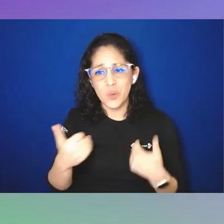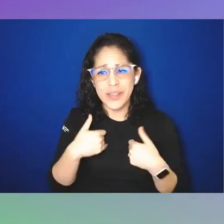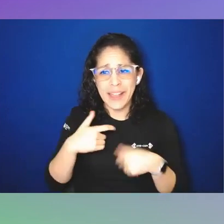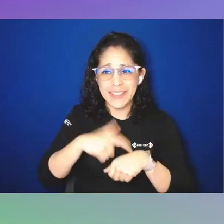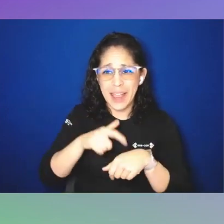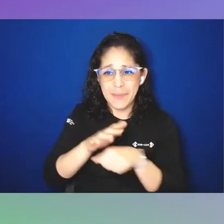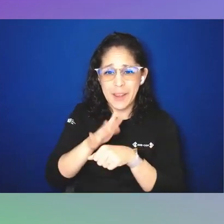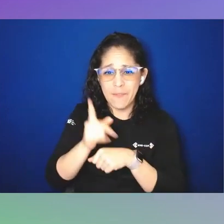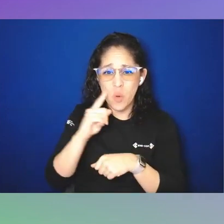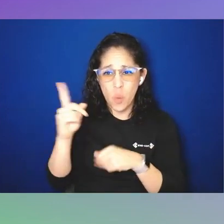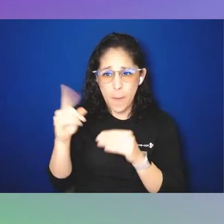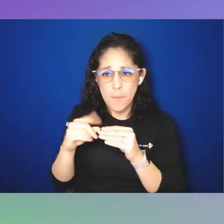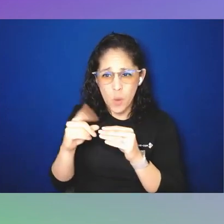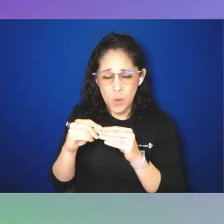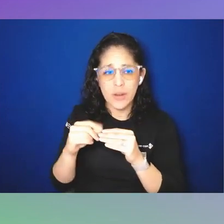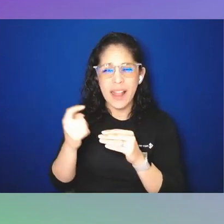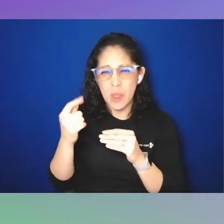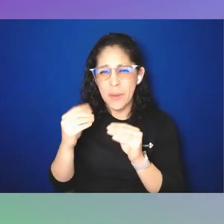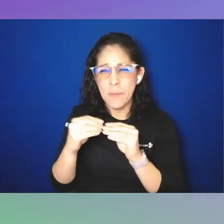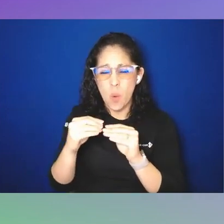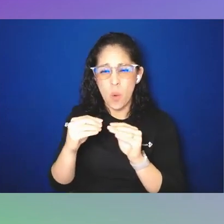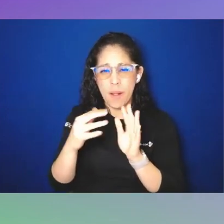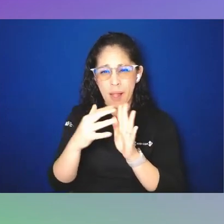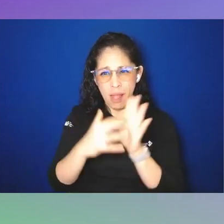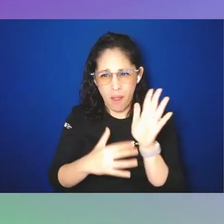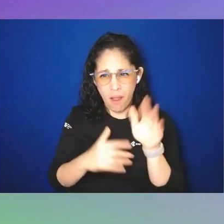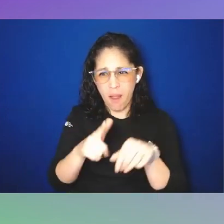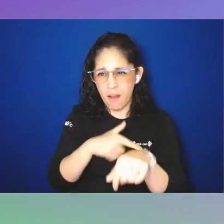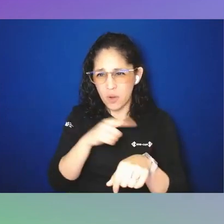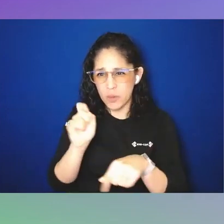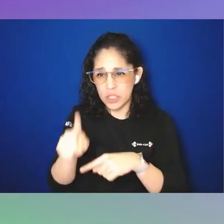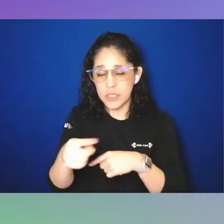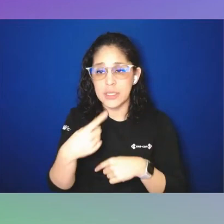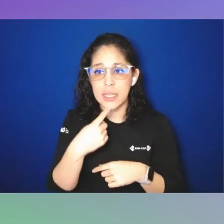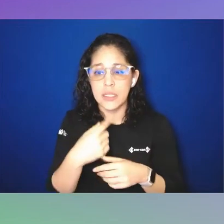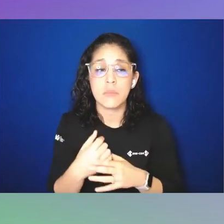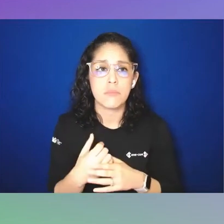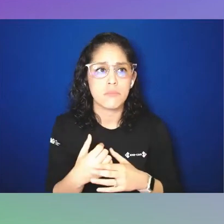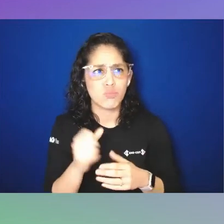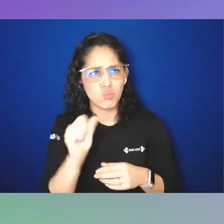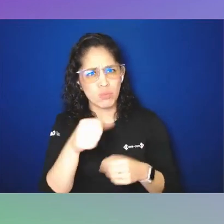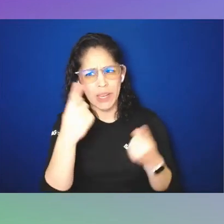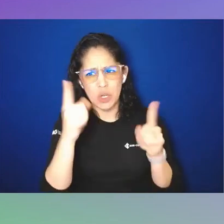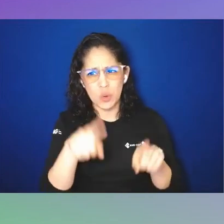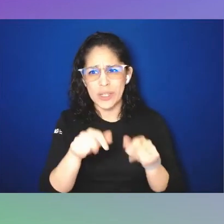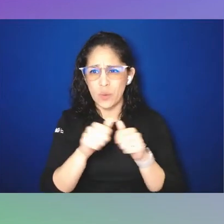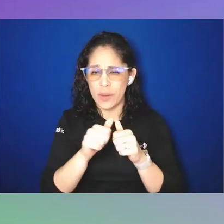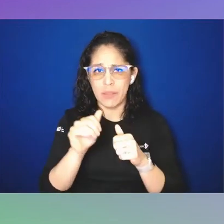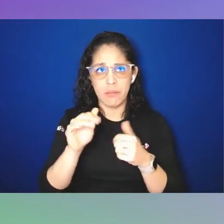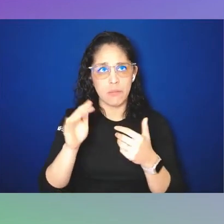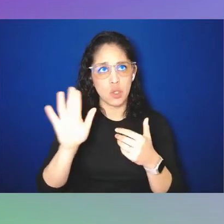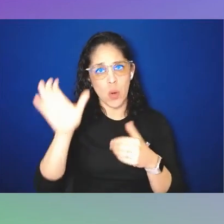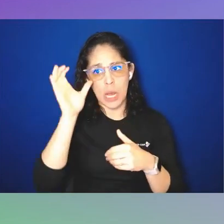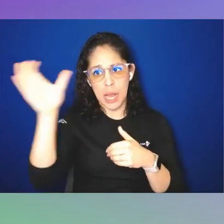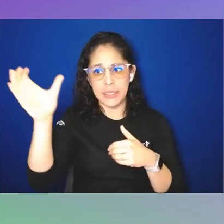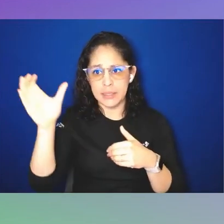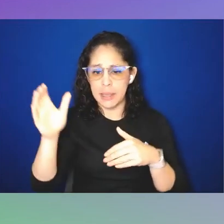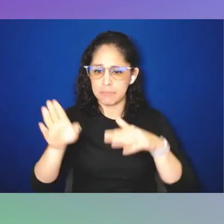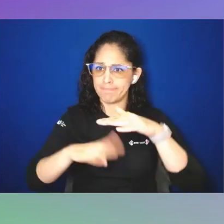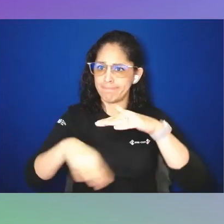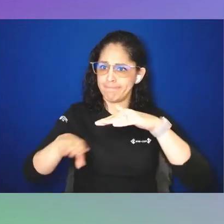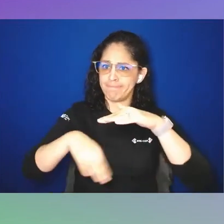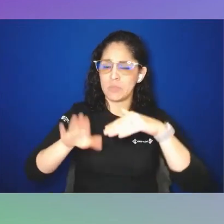here. This one's a little bit longer. It states, while I agree with the fundamental concept, that your audience